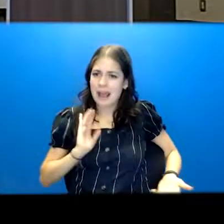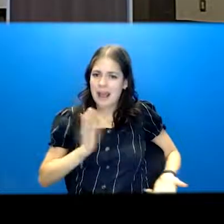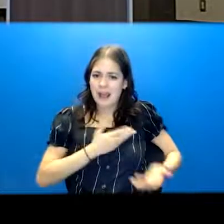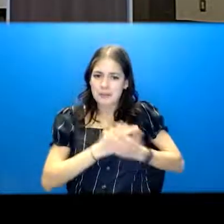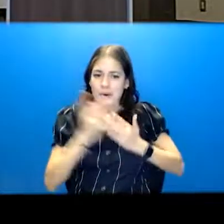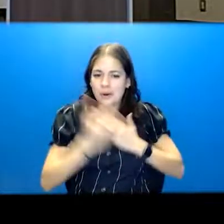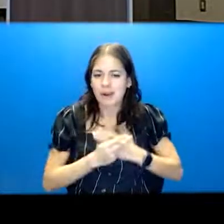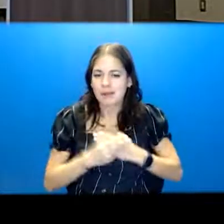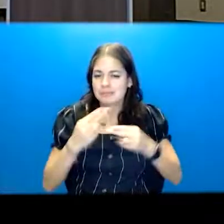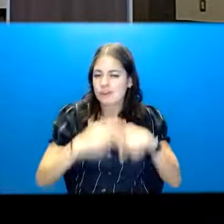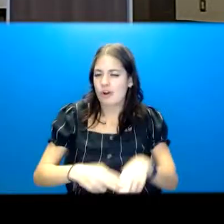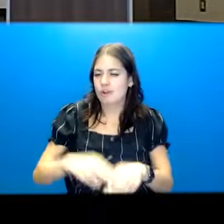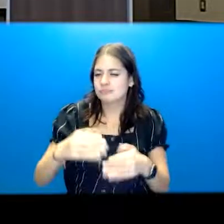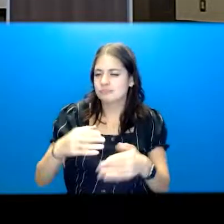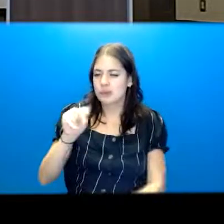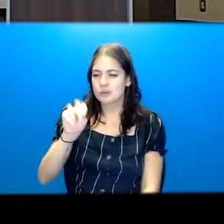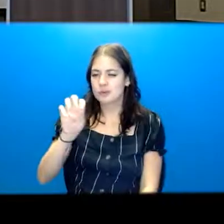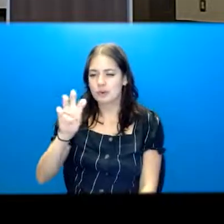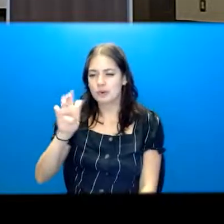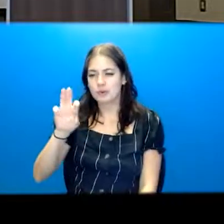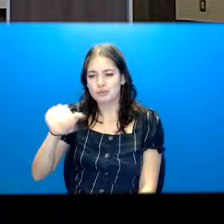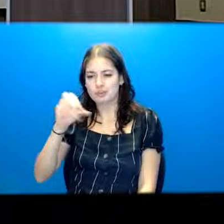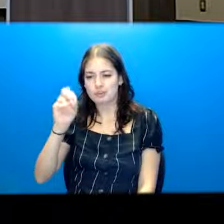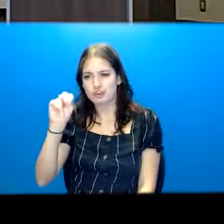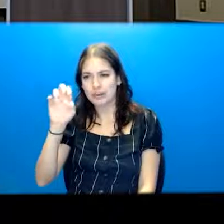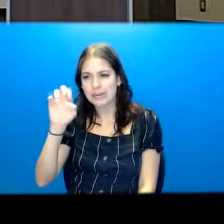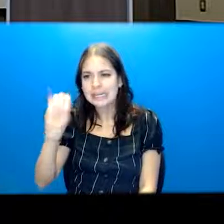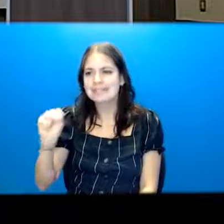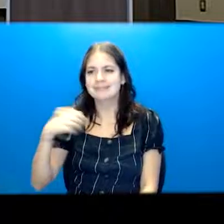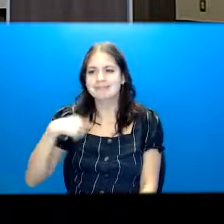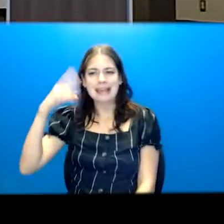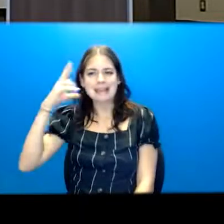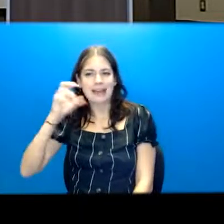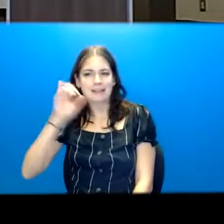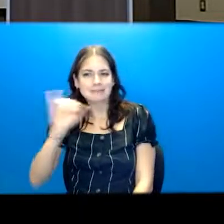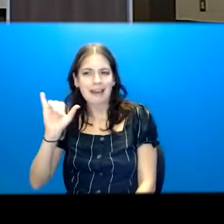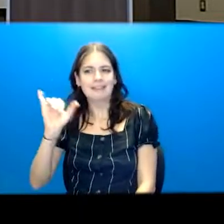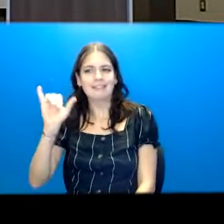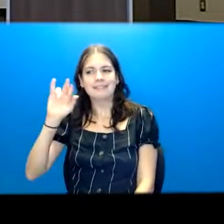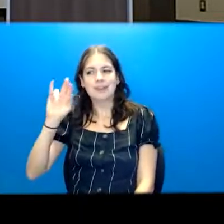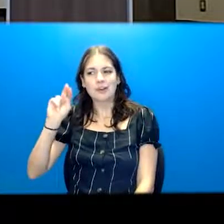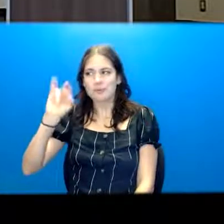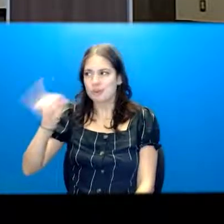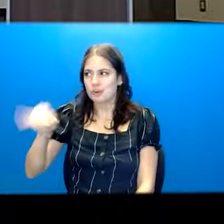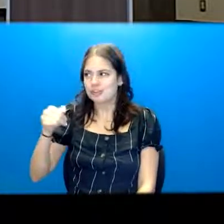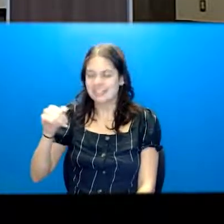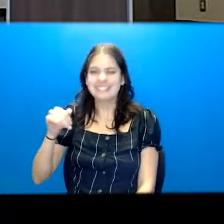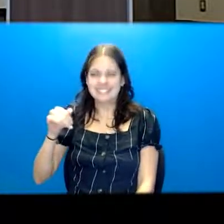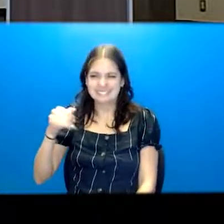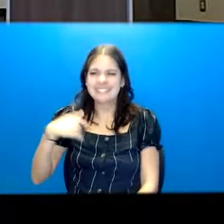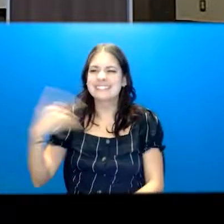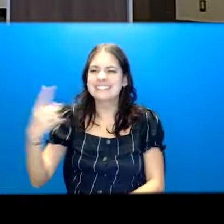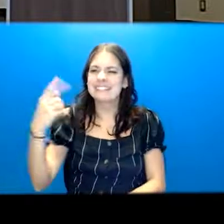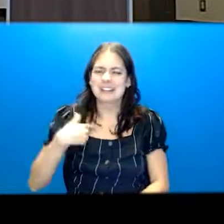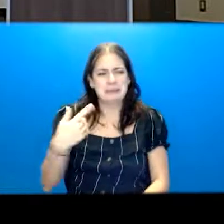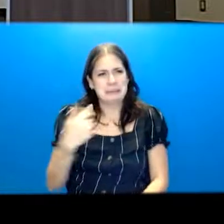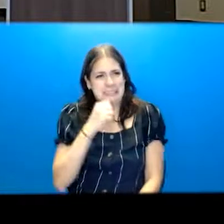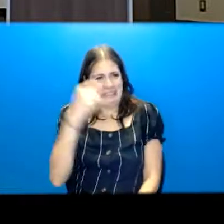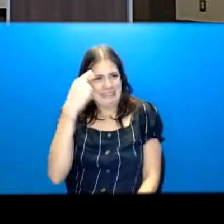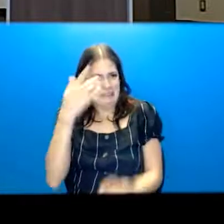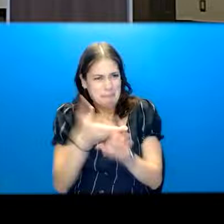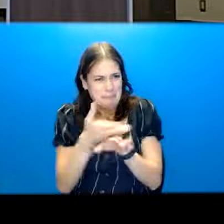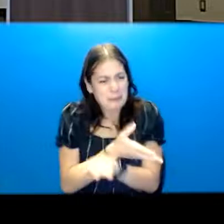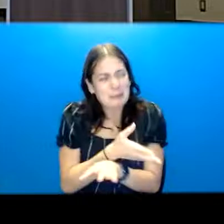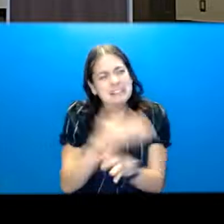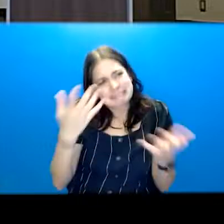New Journeys, and it's very similar to New Jersey. And it's not something we thought about prior